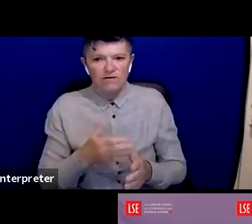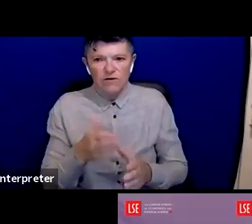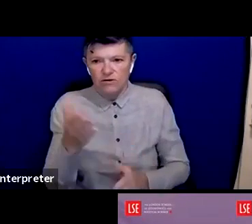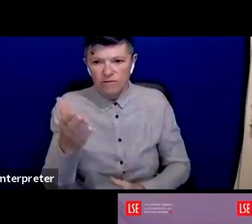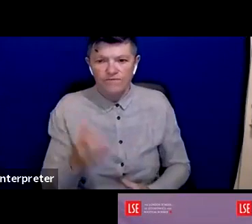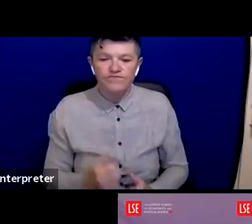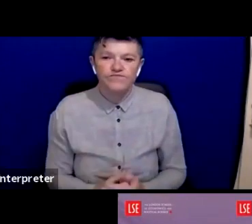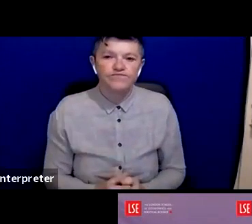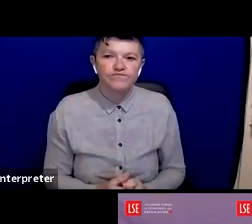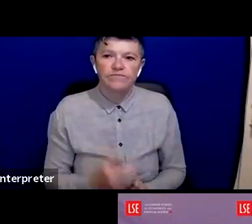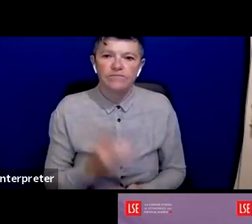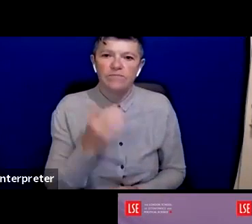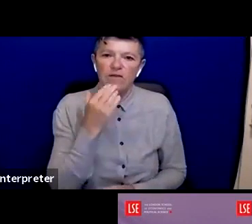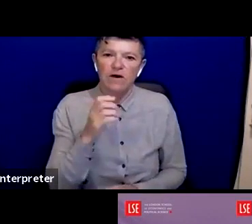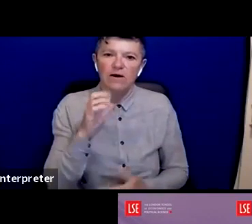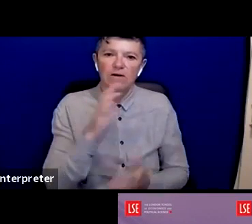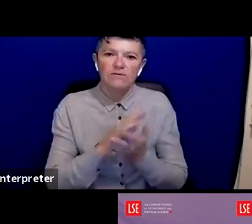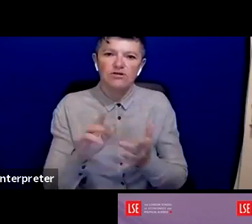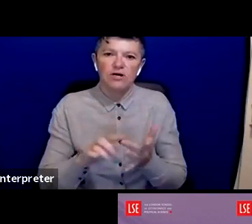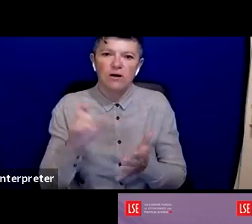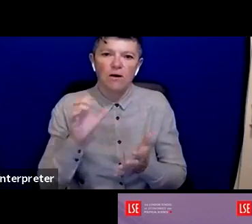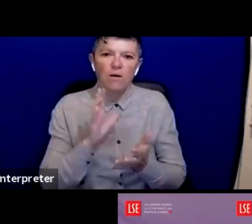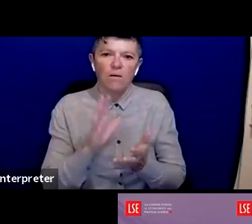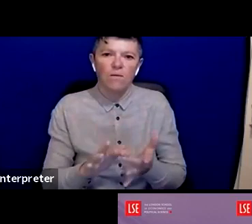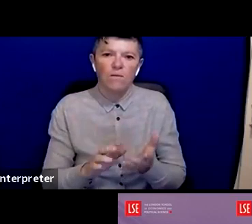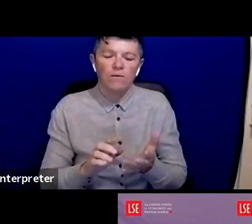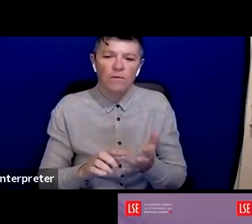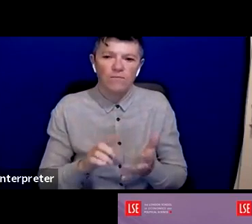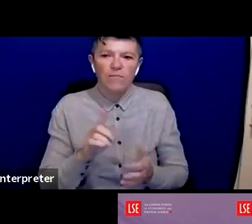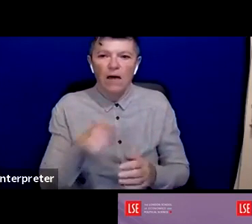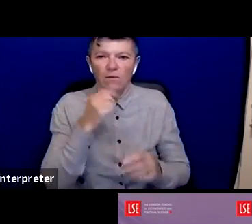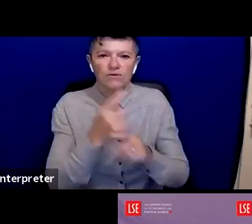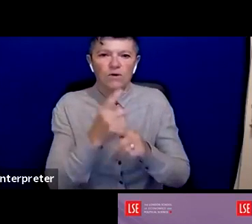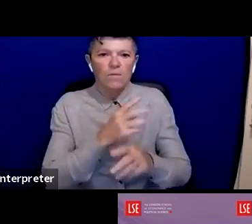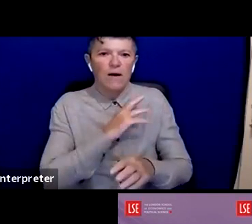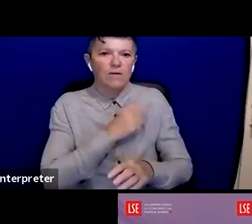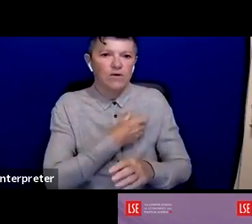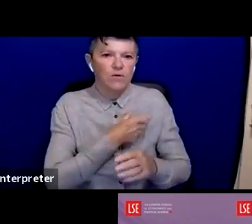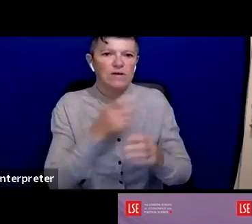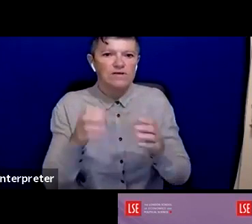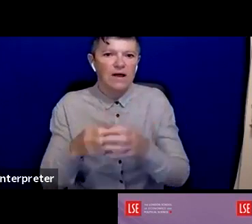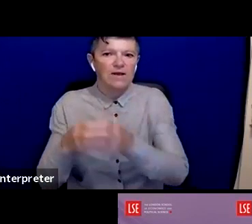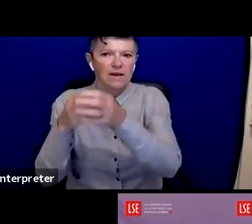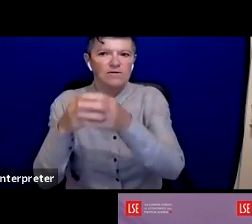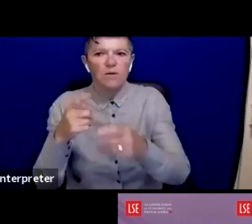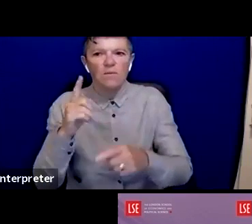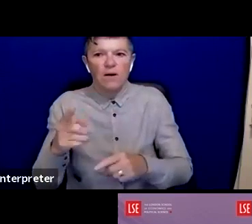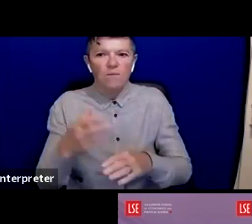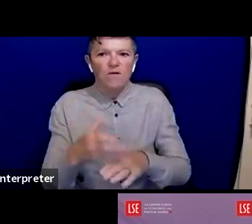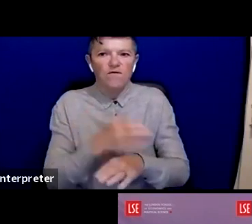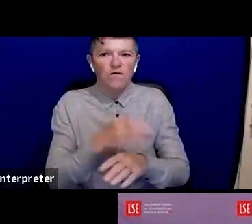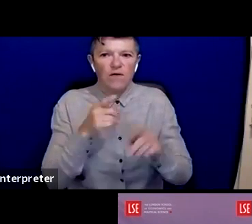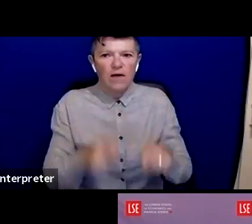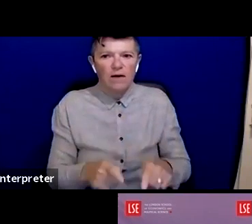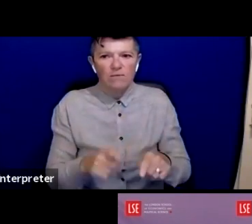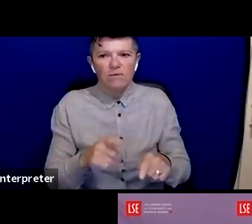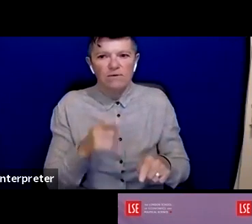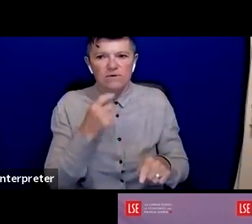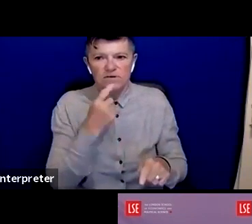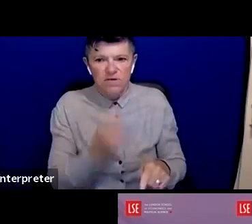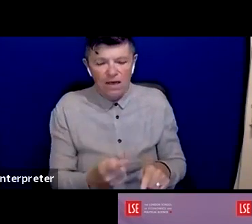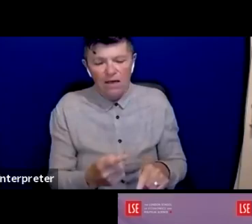Thank you, Chico. I'm going to talk about unions and about elites, but before that, I'll simply say, of course we